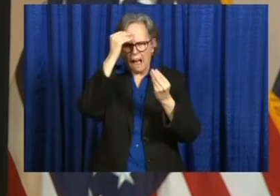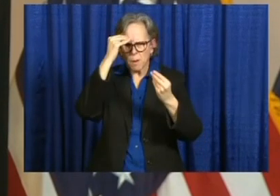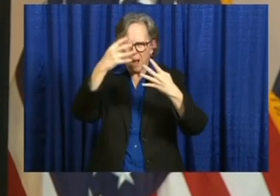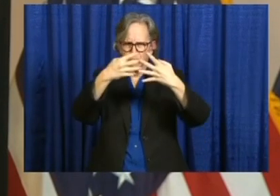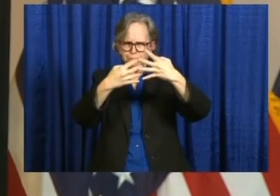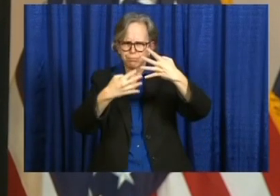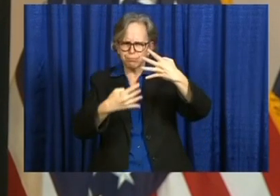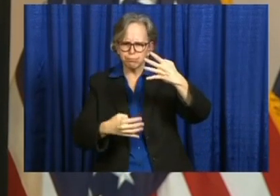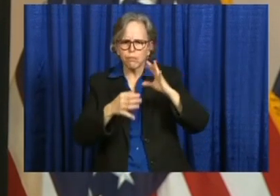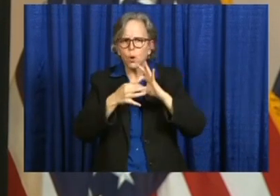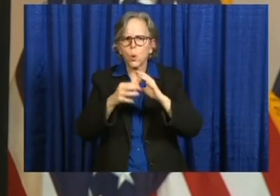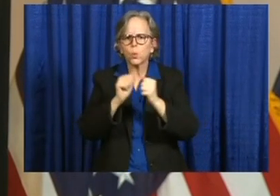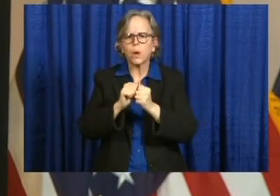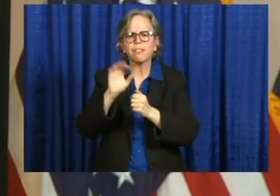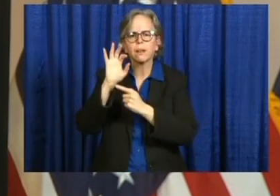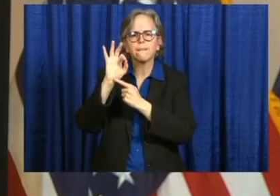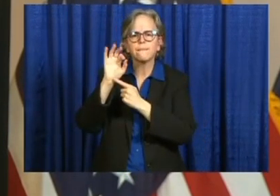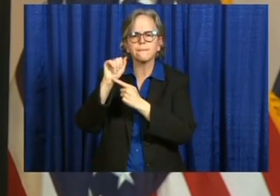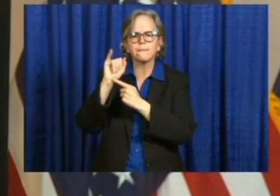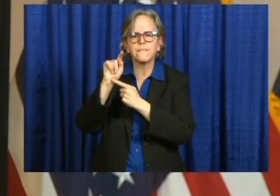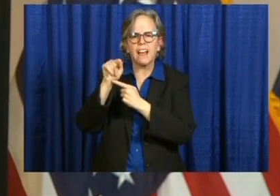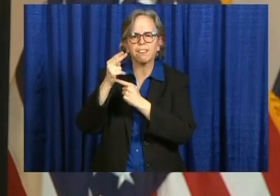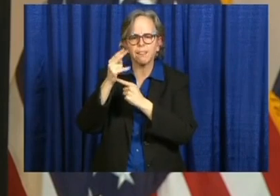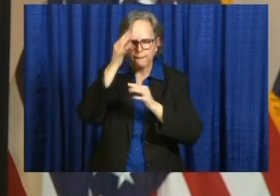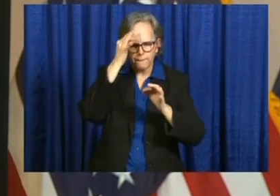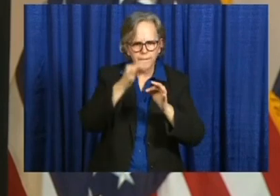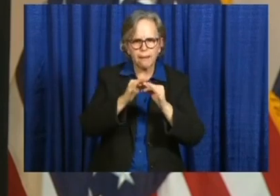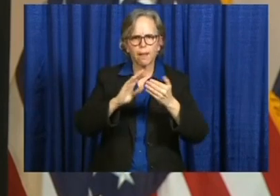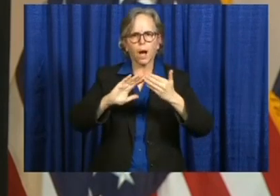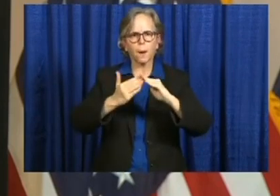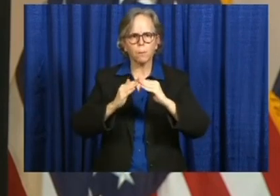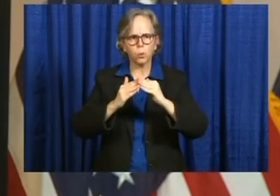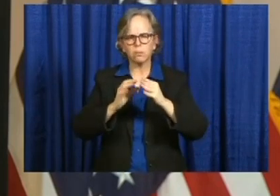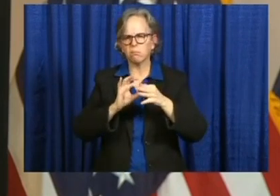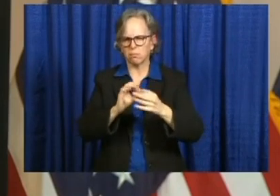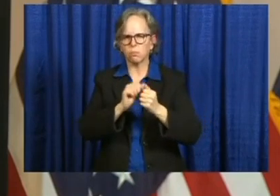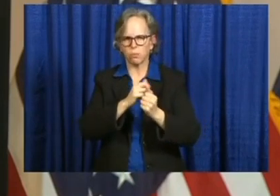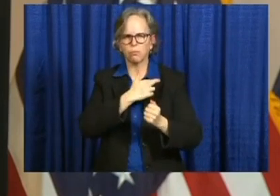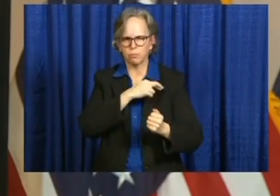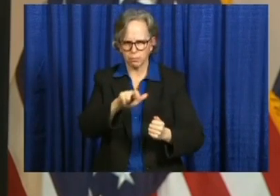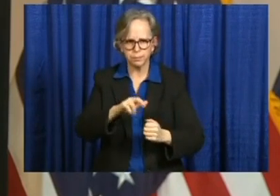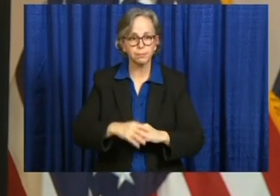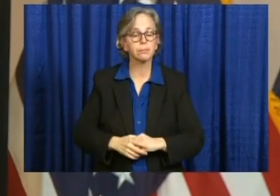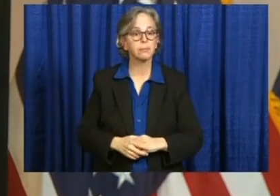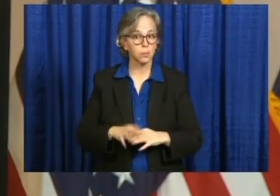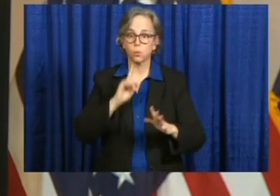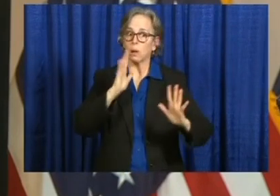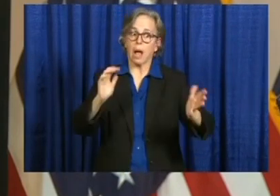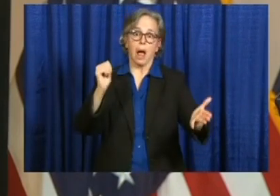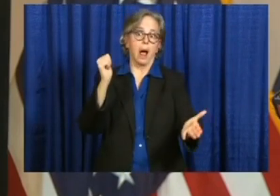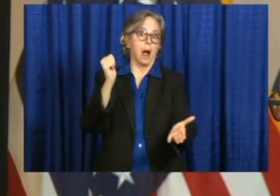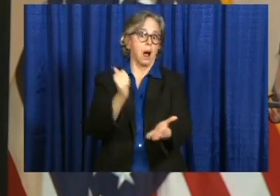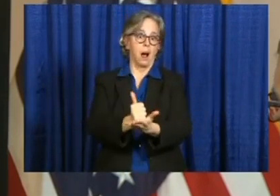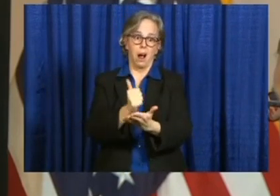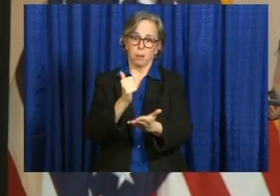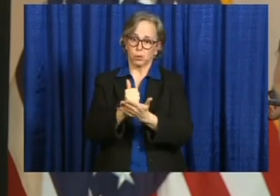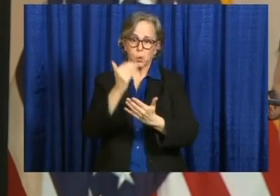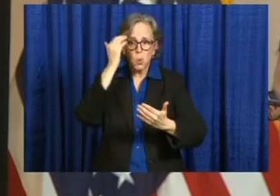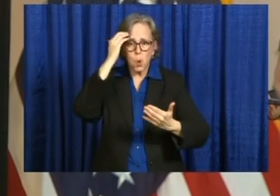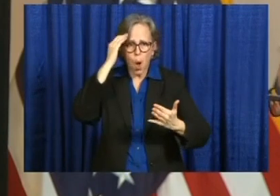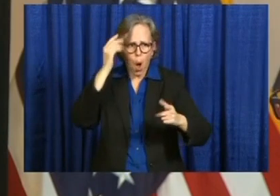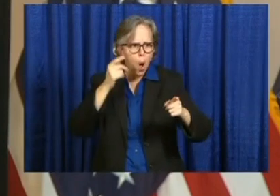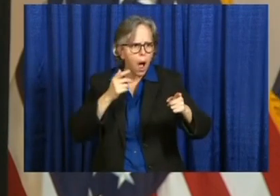in nature can be really helpful for your spirit as well. So we know that being